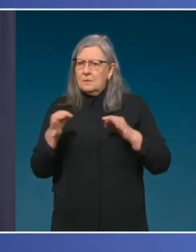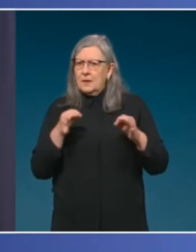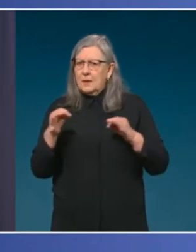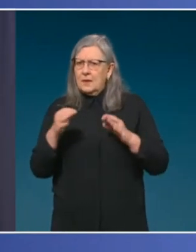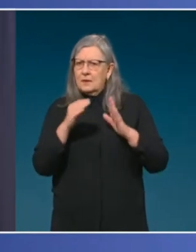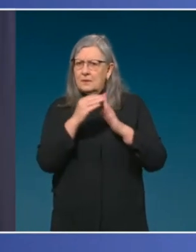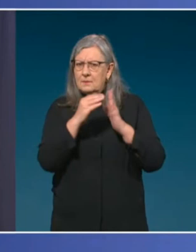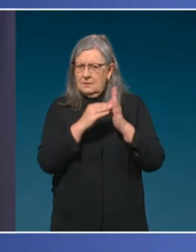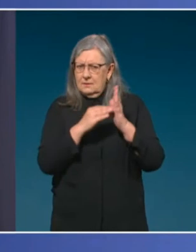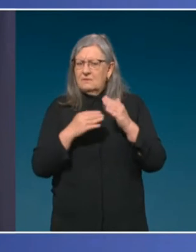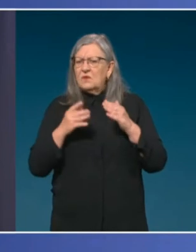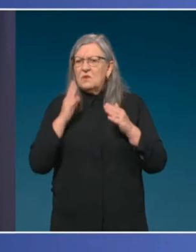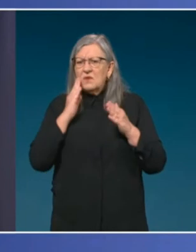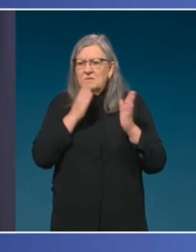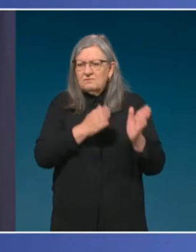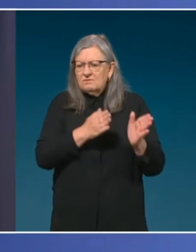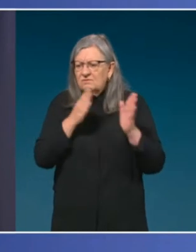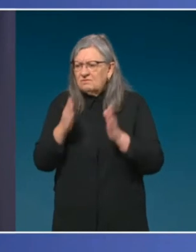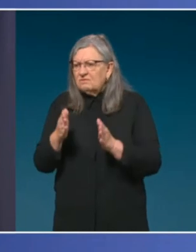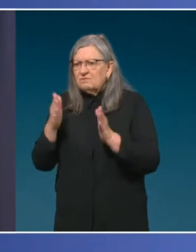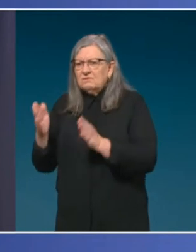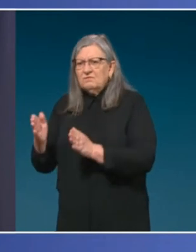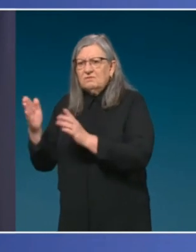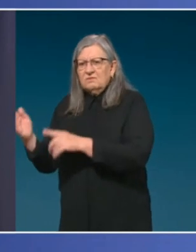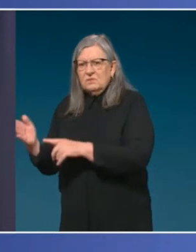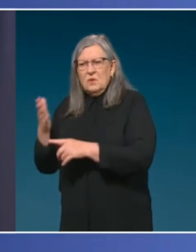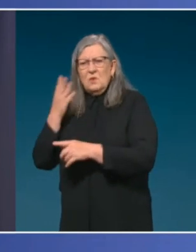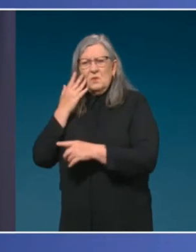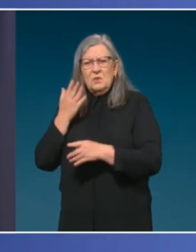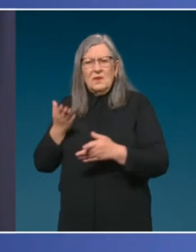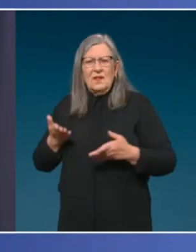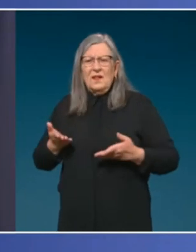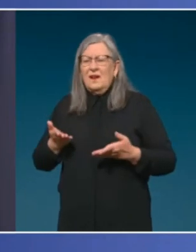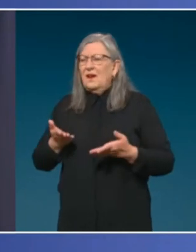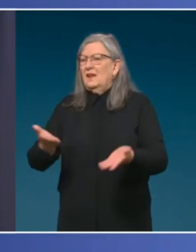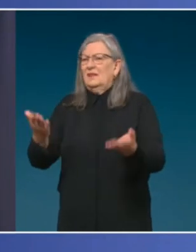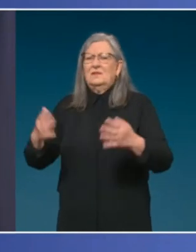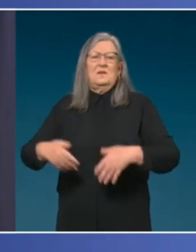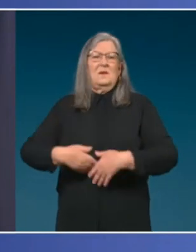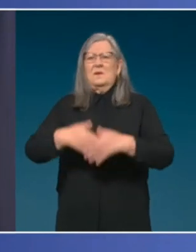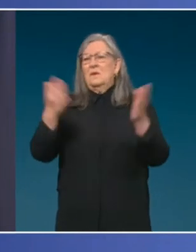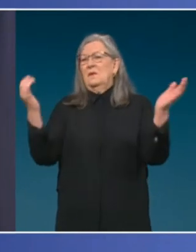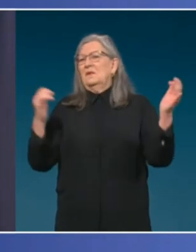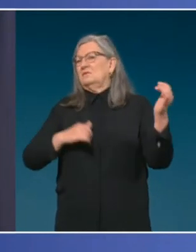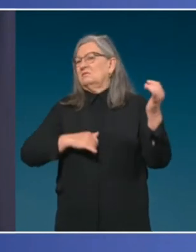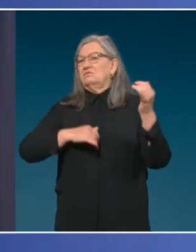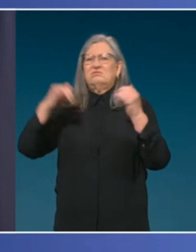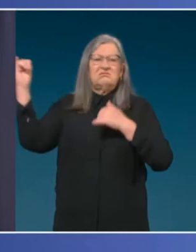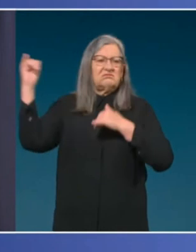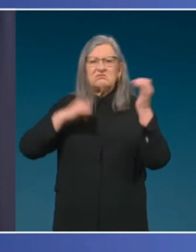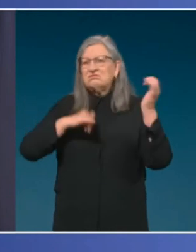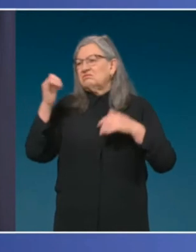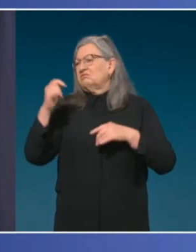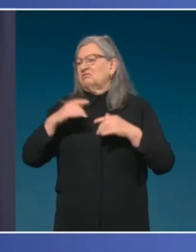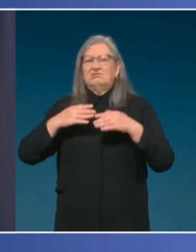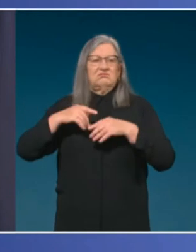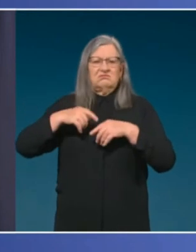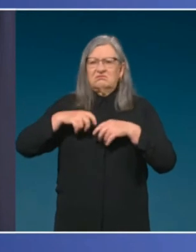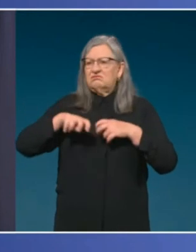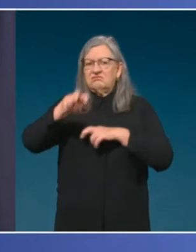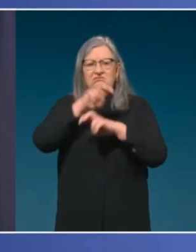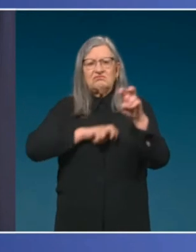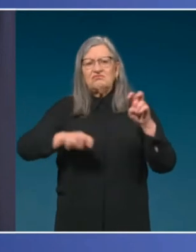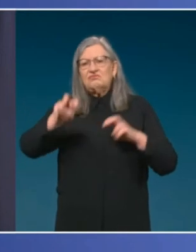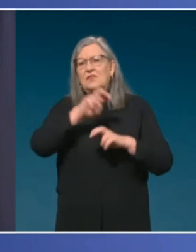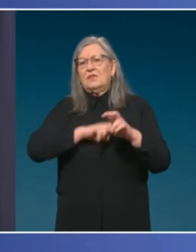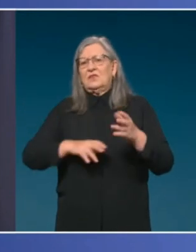open? And for Minister Andrews, what would you say to skilled visa applicants and international students who are looking at Australia and the